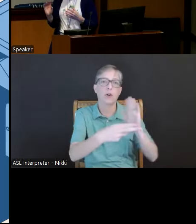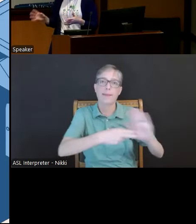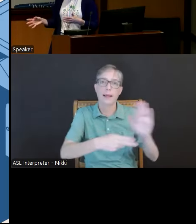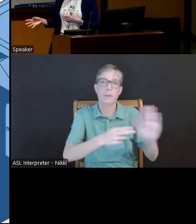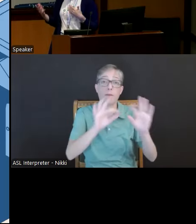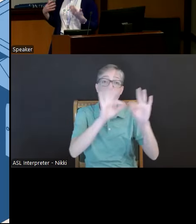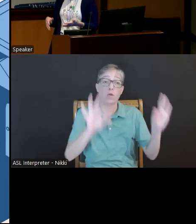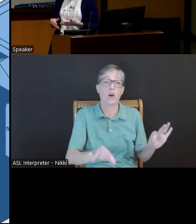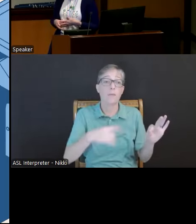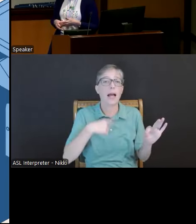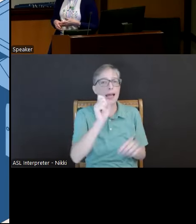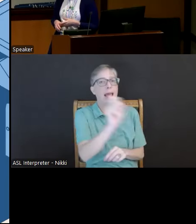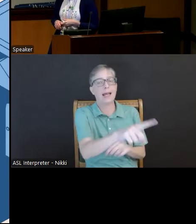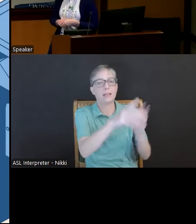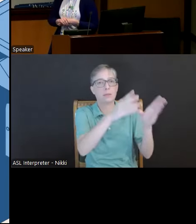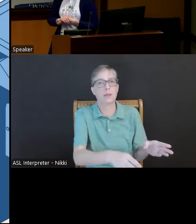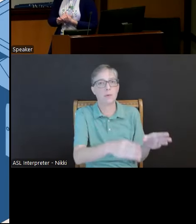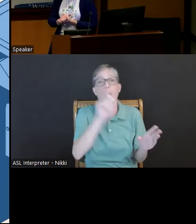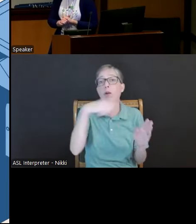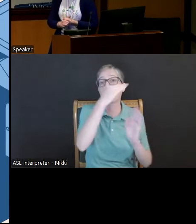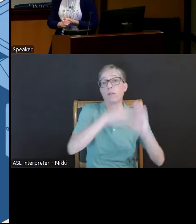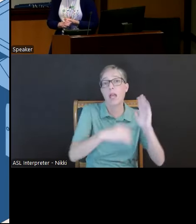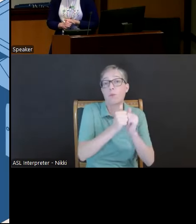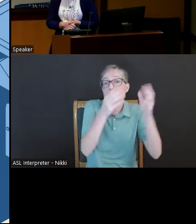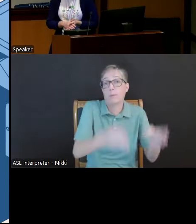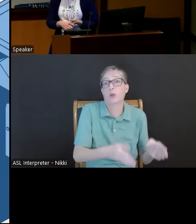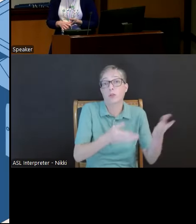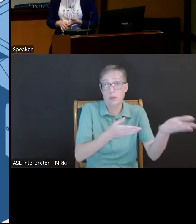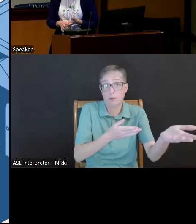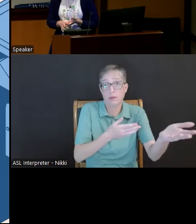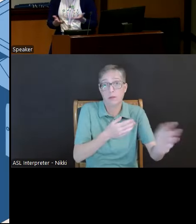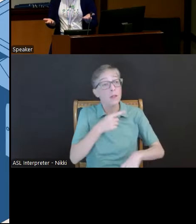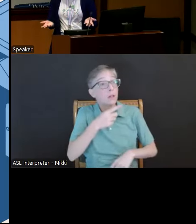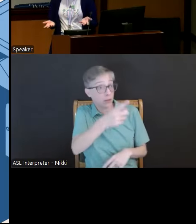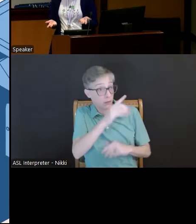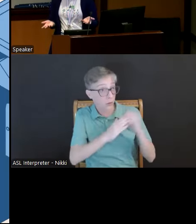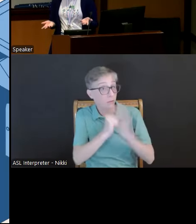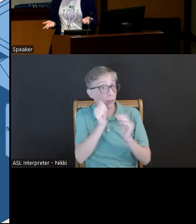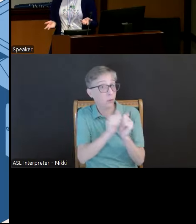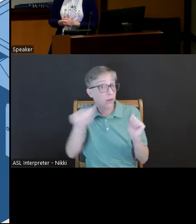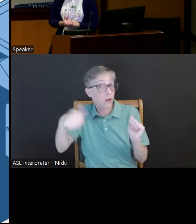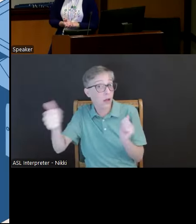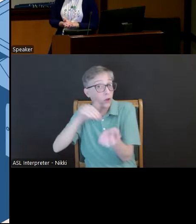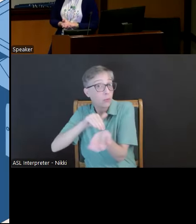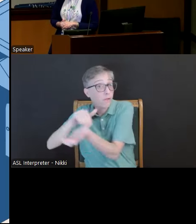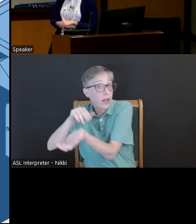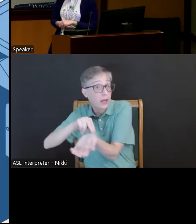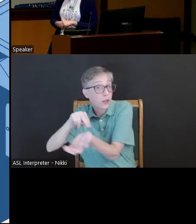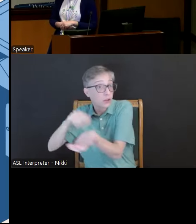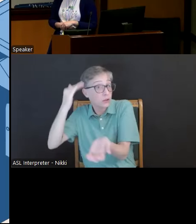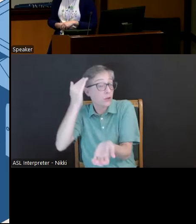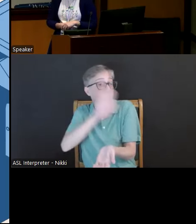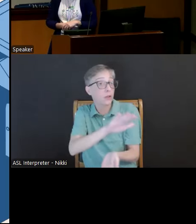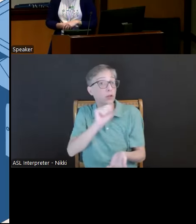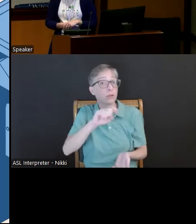out unless they're in the room or on Zoom with me. And then I say, are you comfortable with other providers knowing your sexual orientation and your